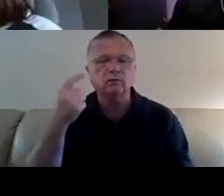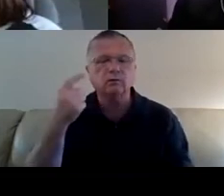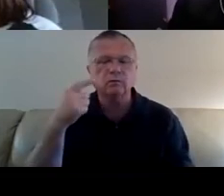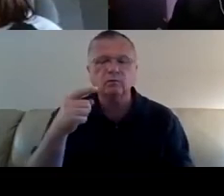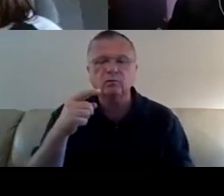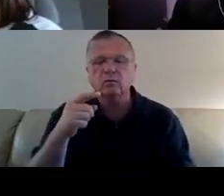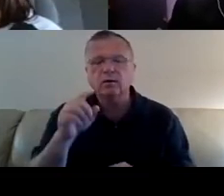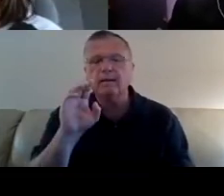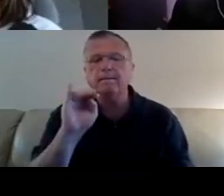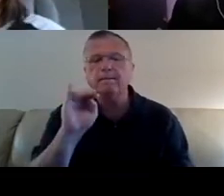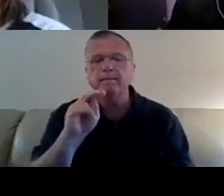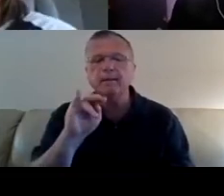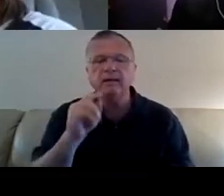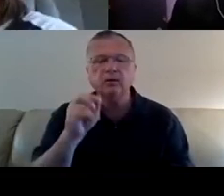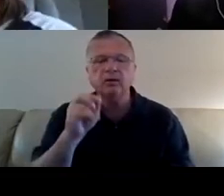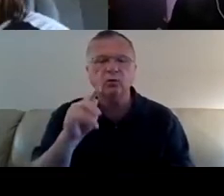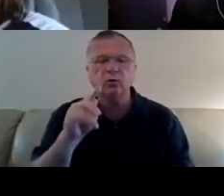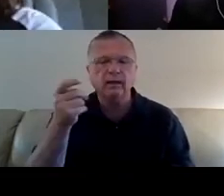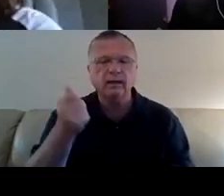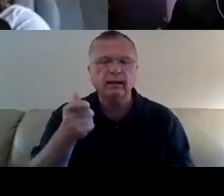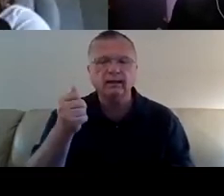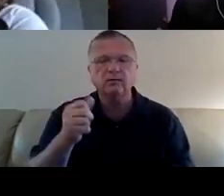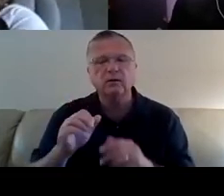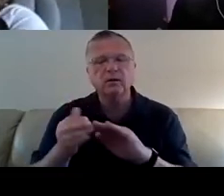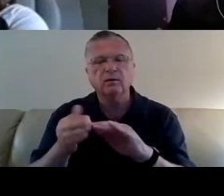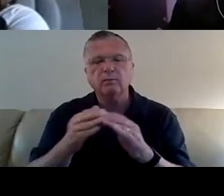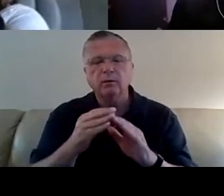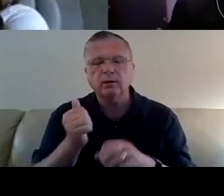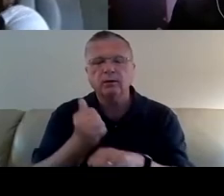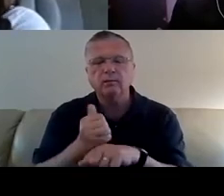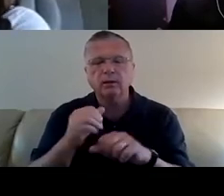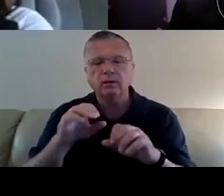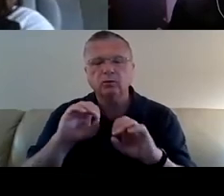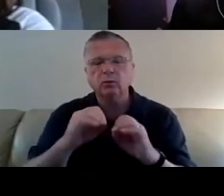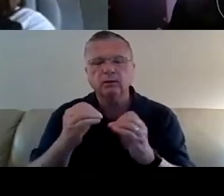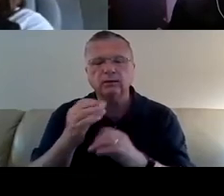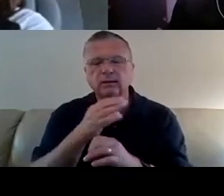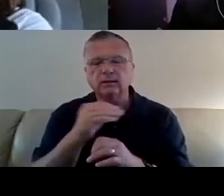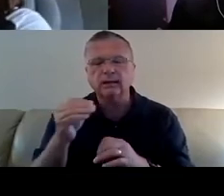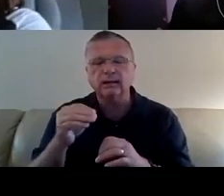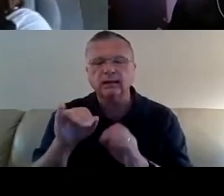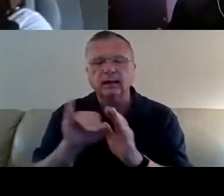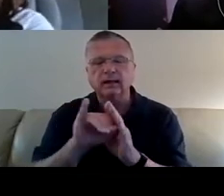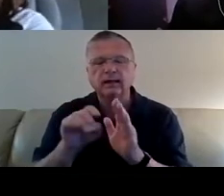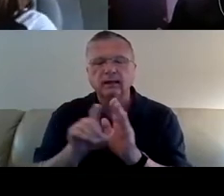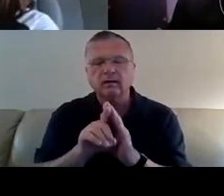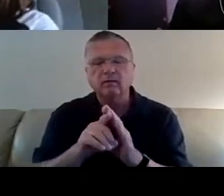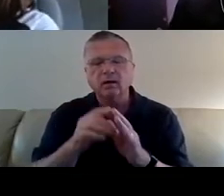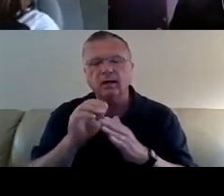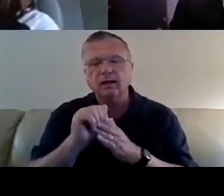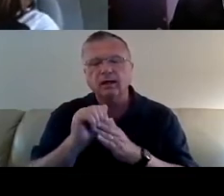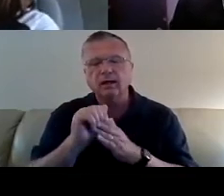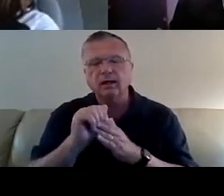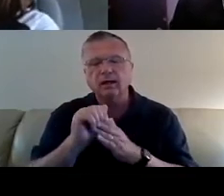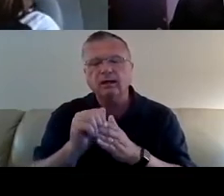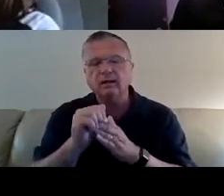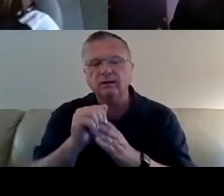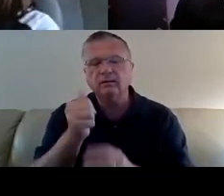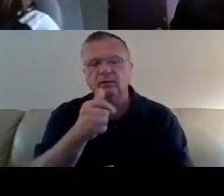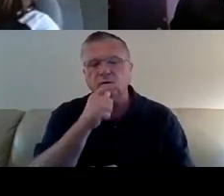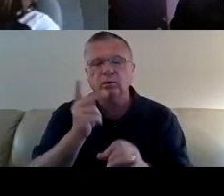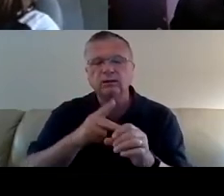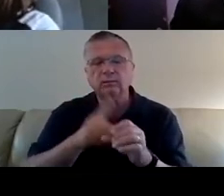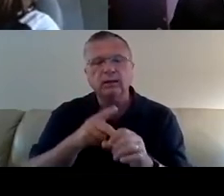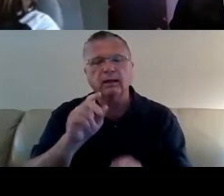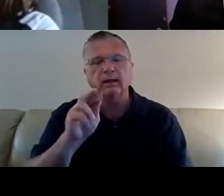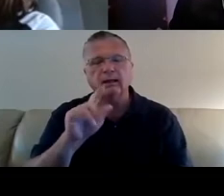for community-based organization and trusted community identified leaders who participate in the Allegheny County Health